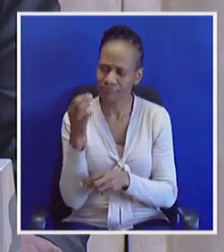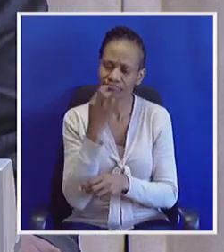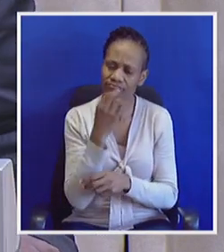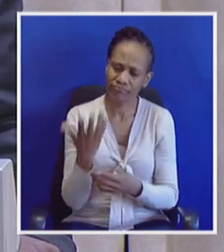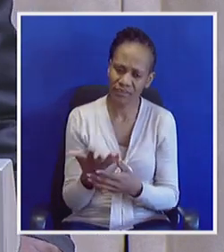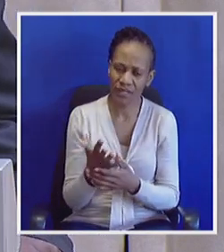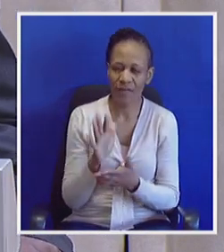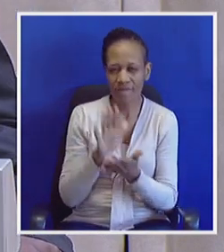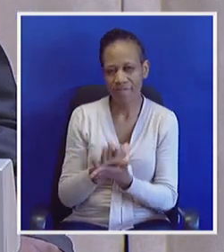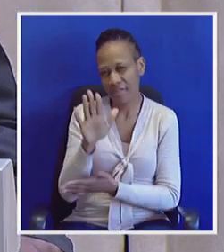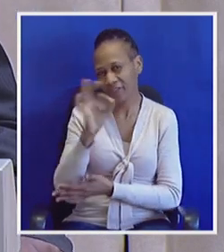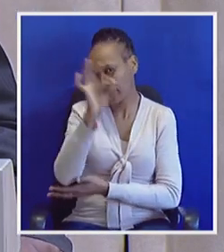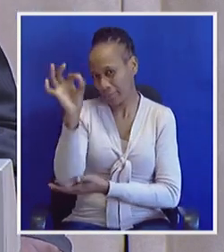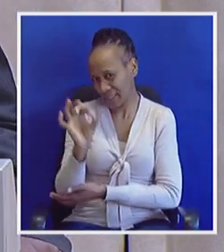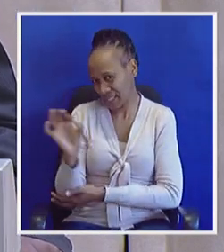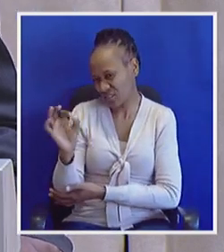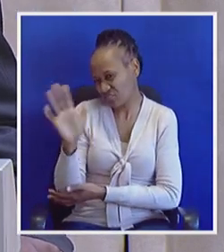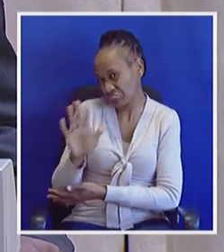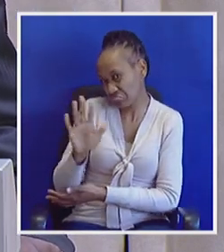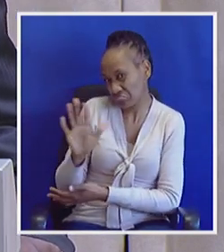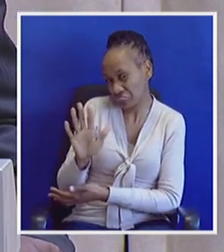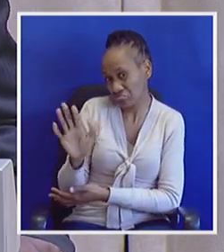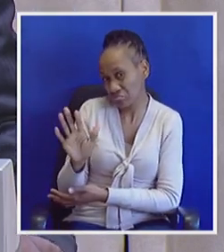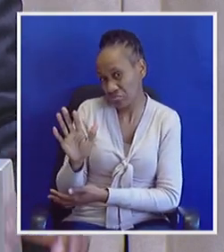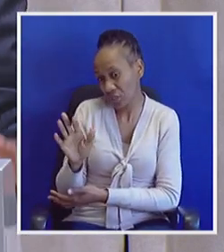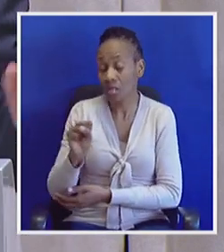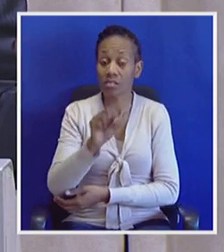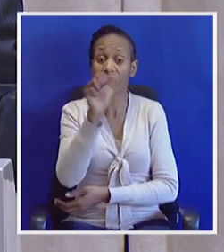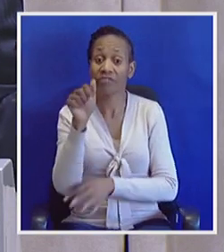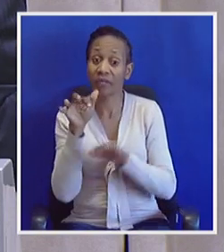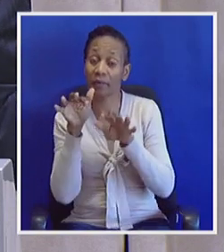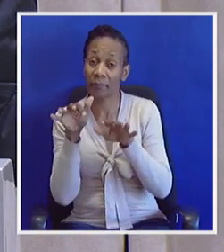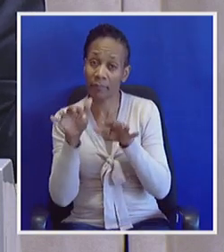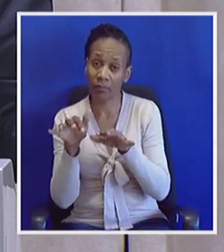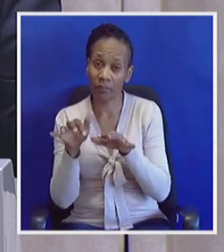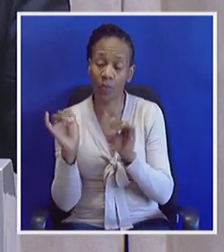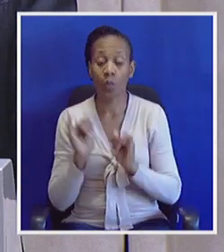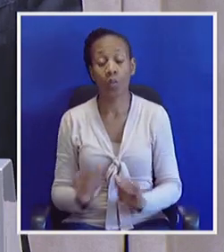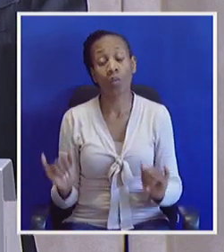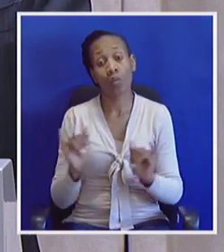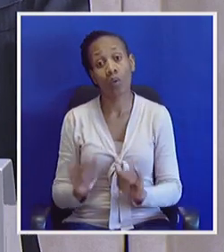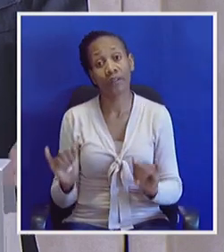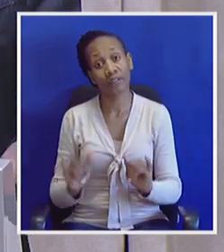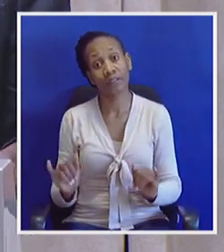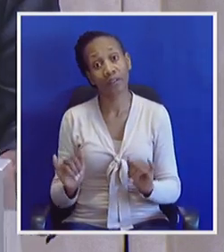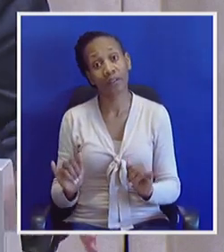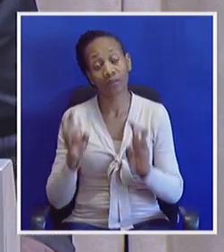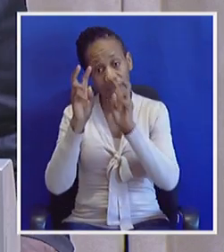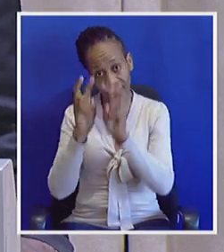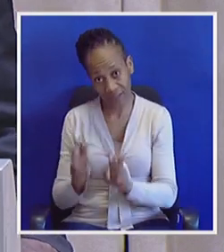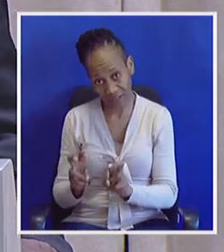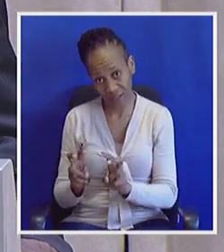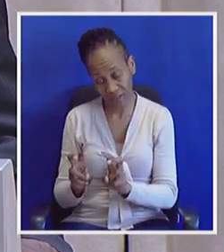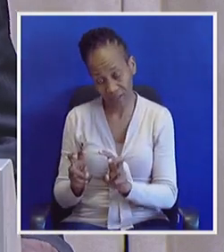the 15% or so of the South African landscape that is not yet covered, where there is still